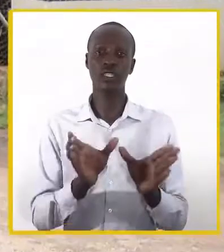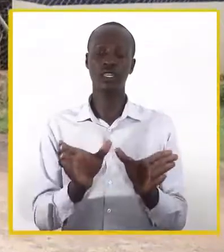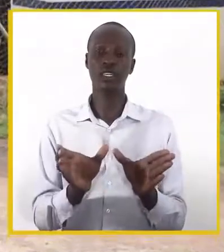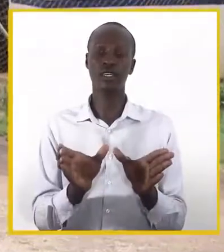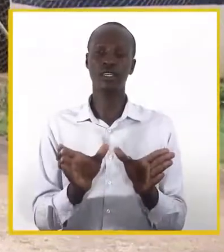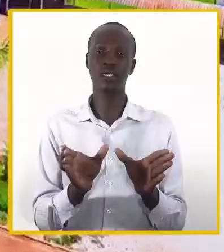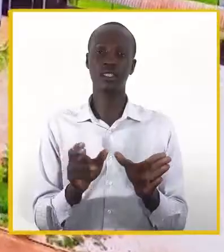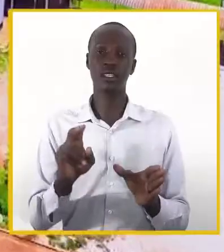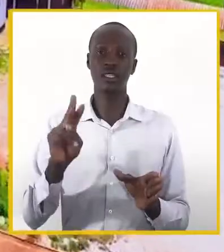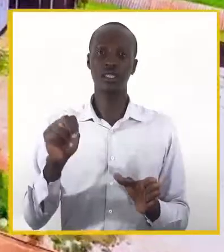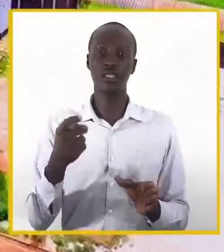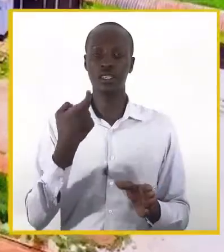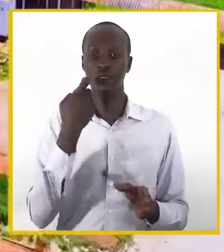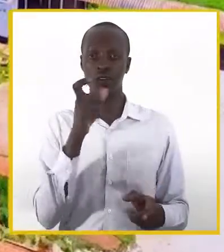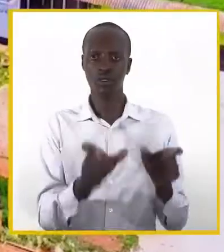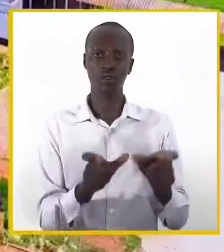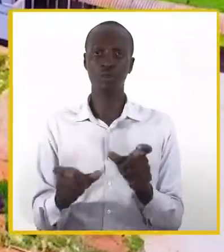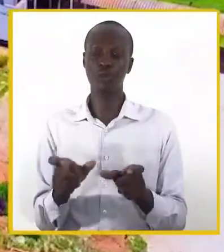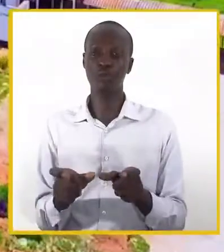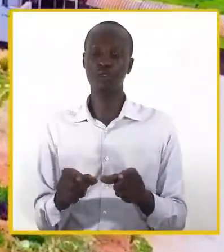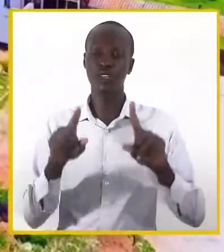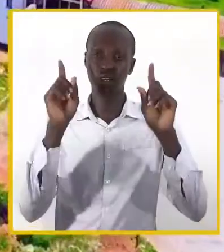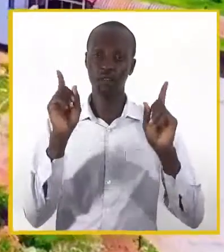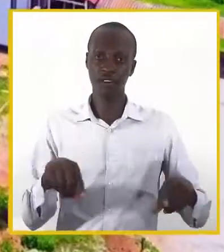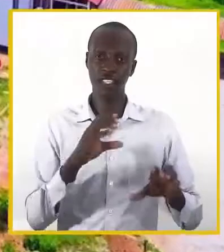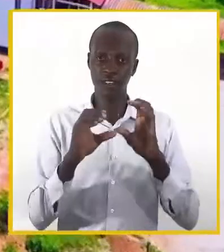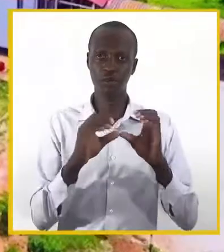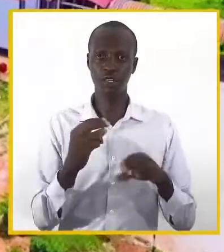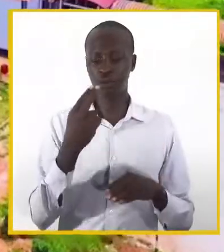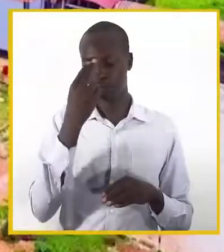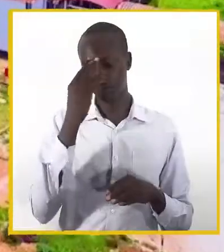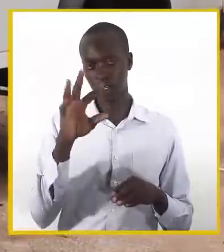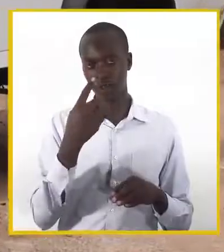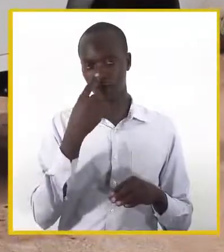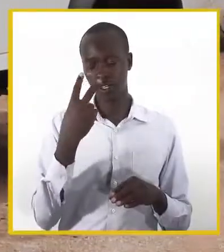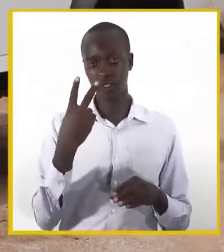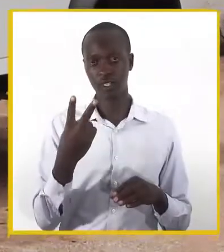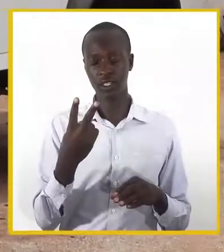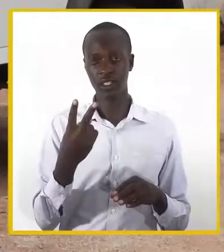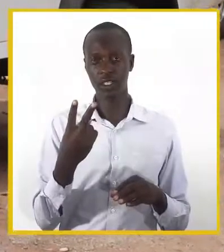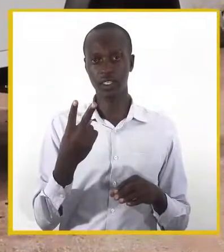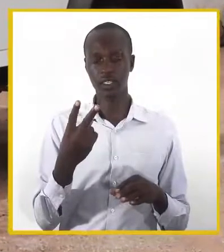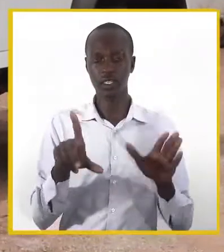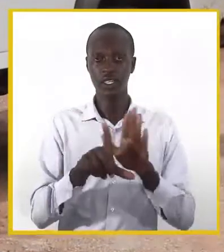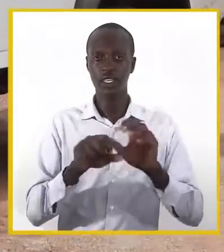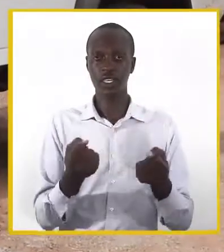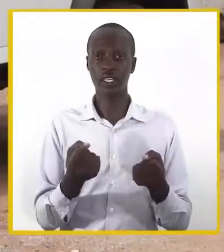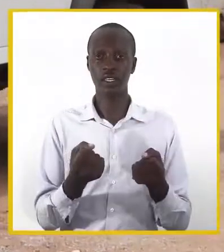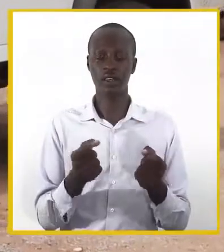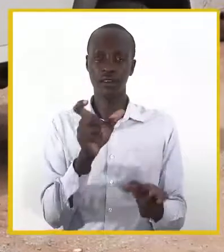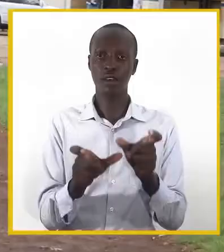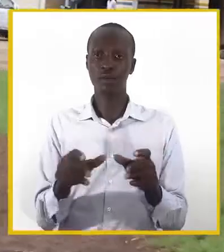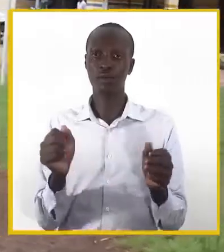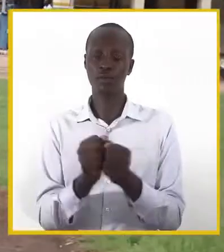urge the Norton community is to quickly alert the police whenever they see these machete-wielding gangs in